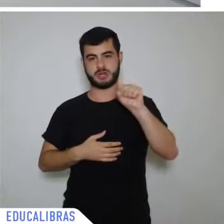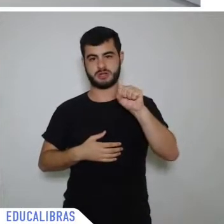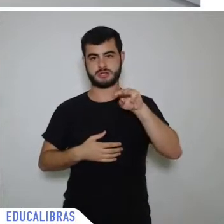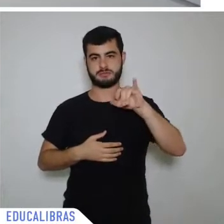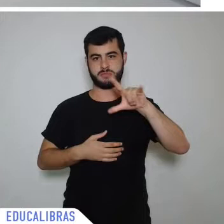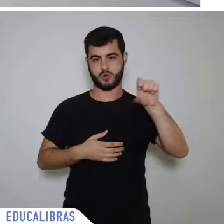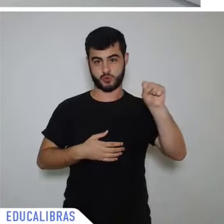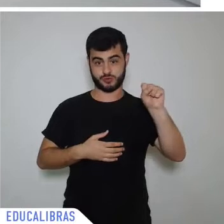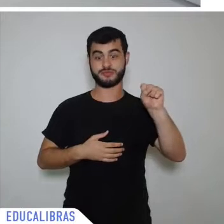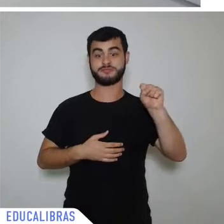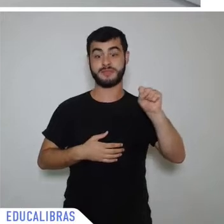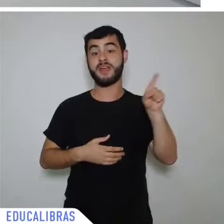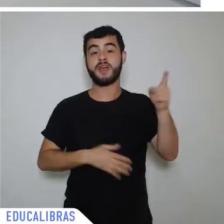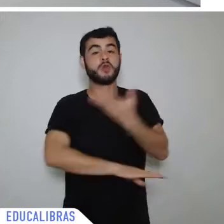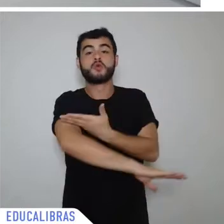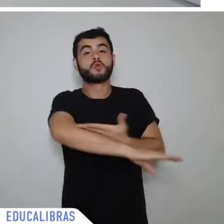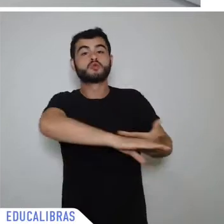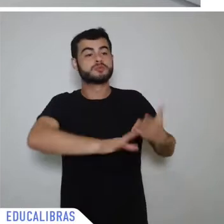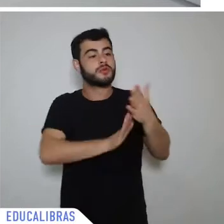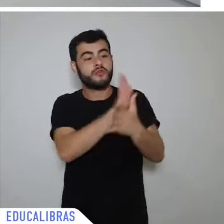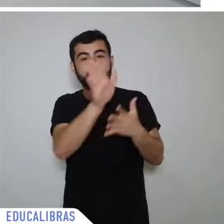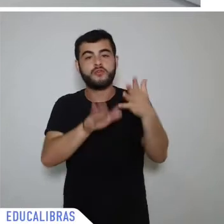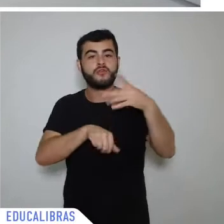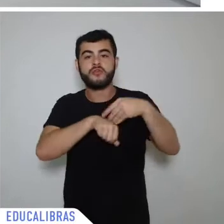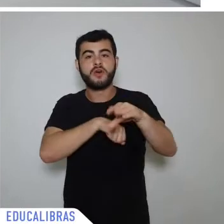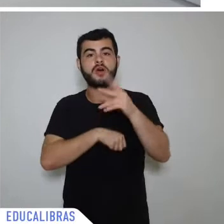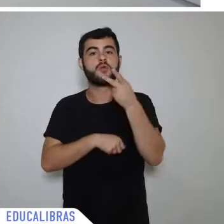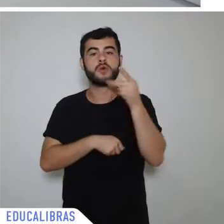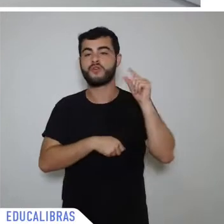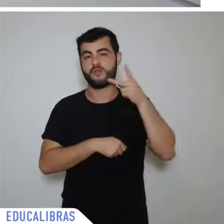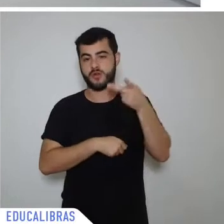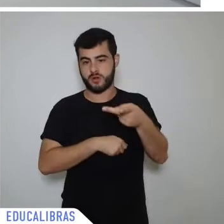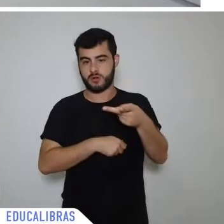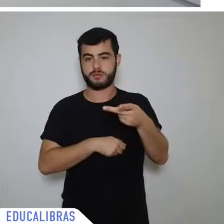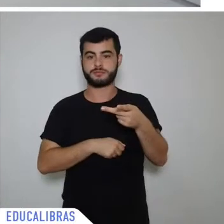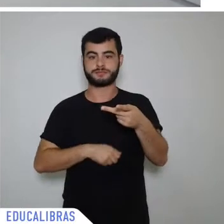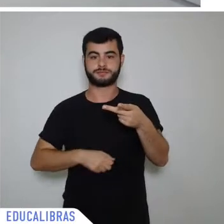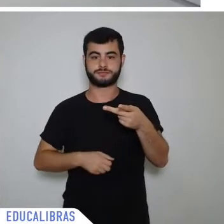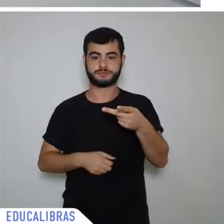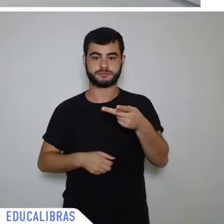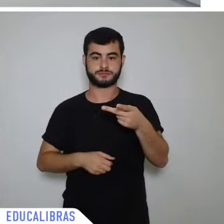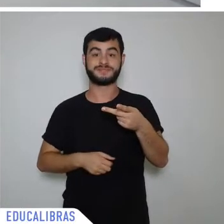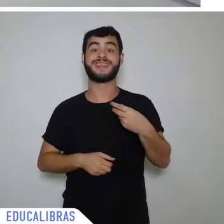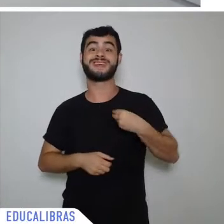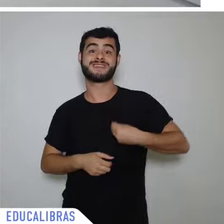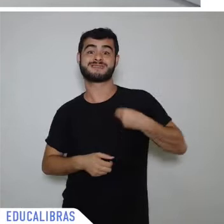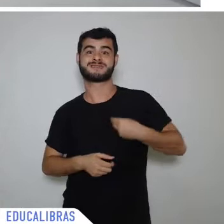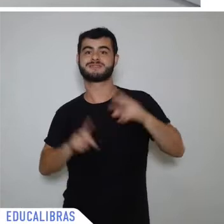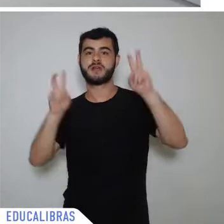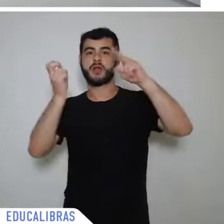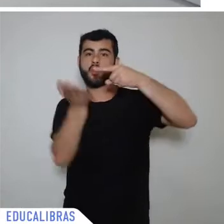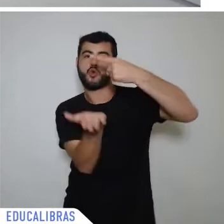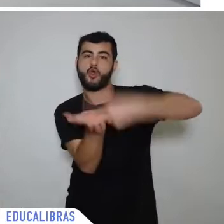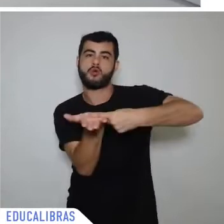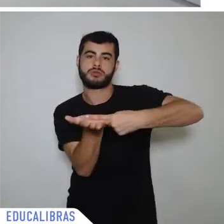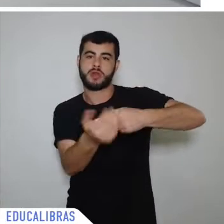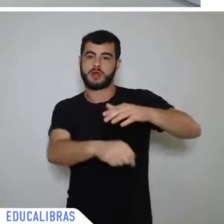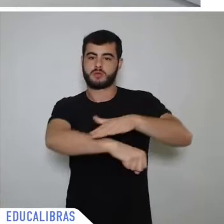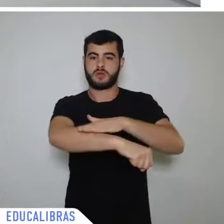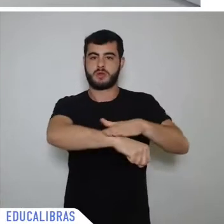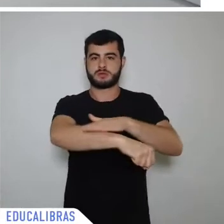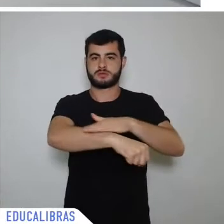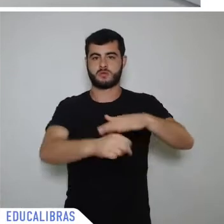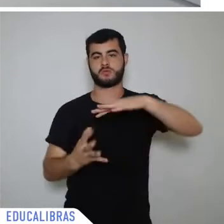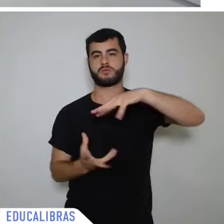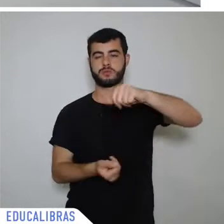Charles Mills, and he says that there is